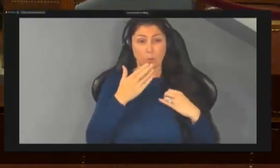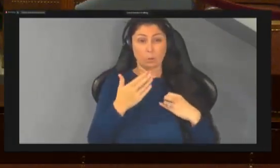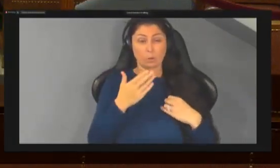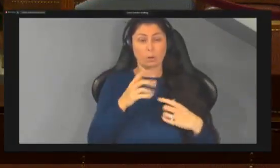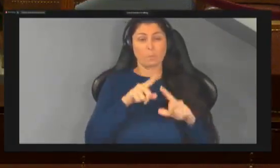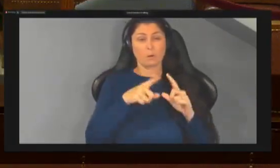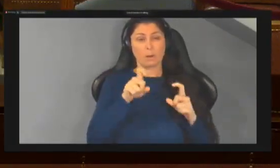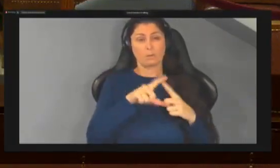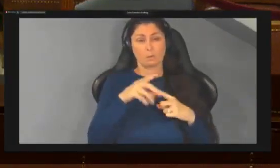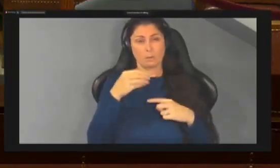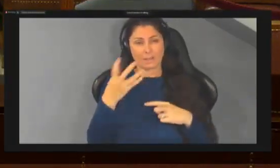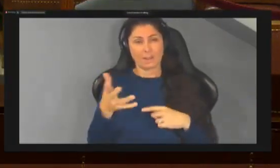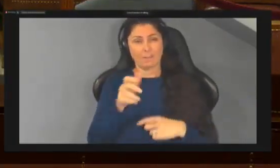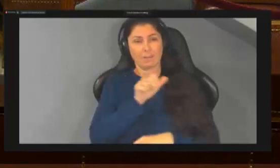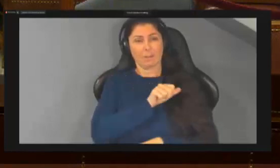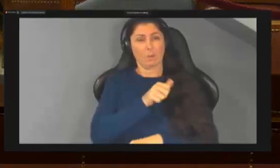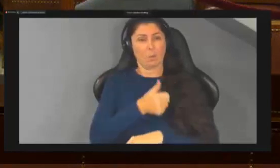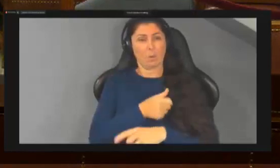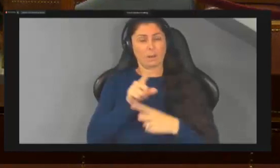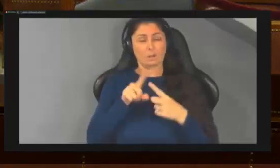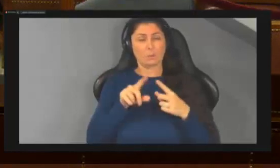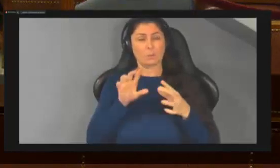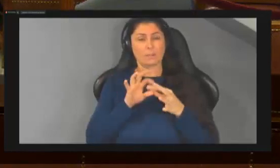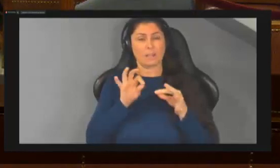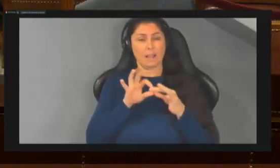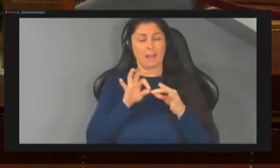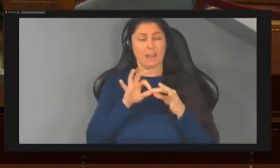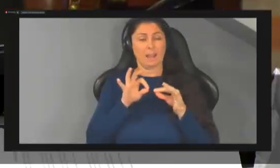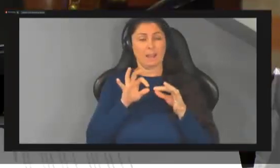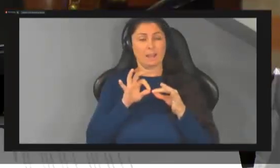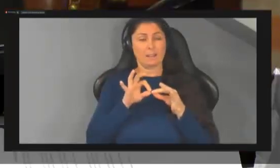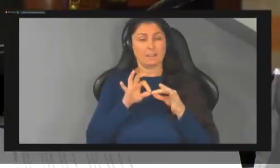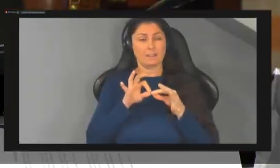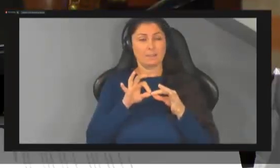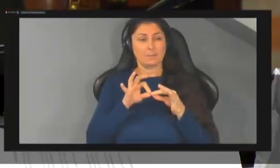give him the authority to say to the...